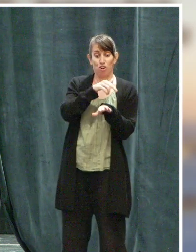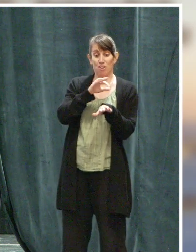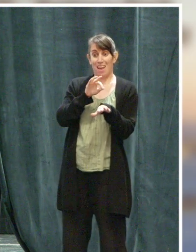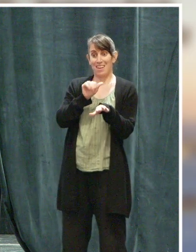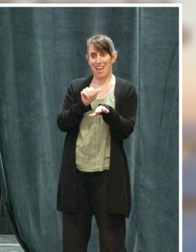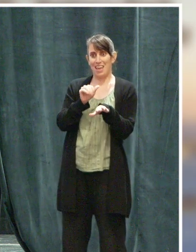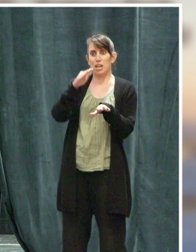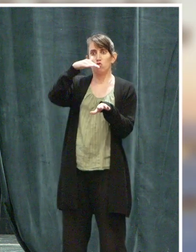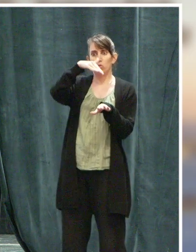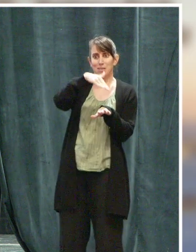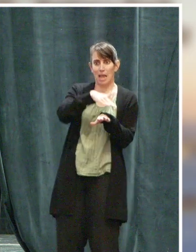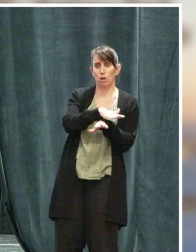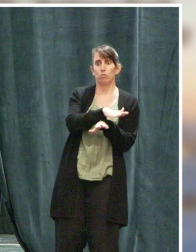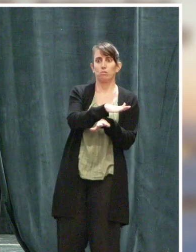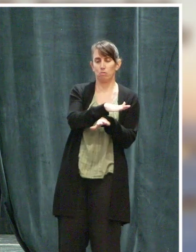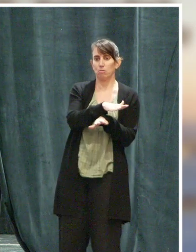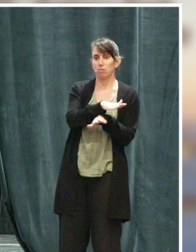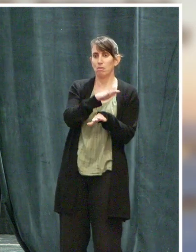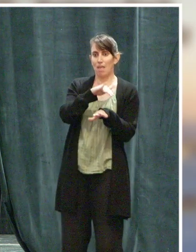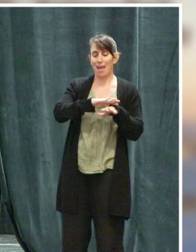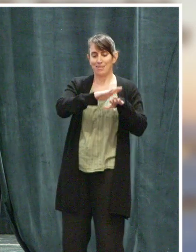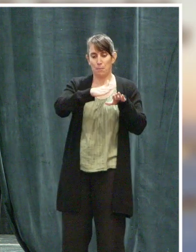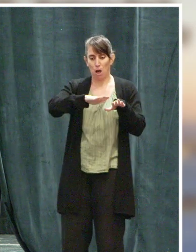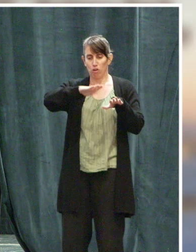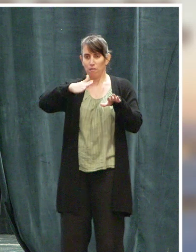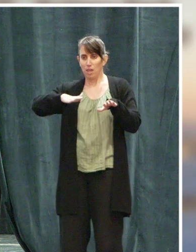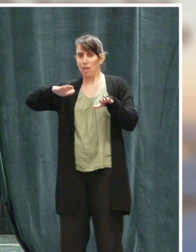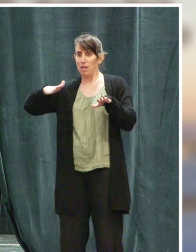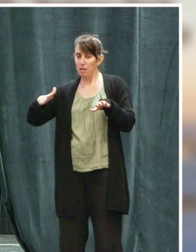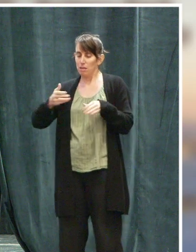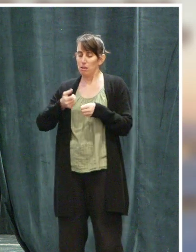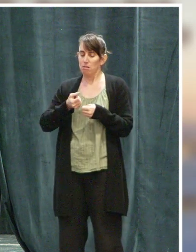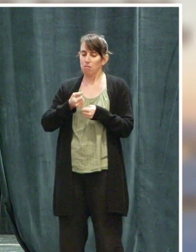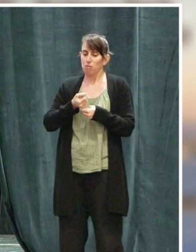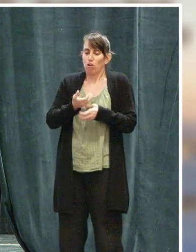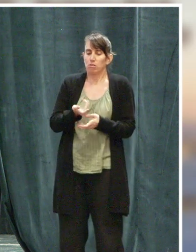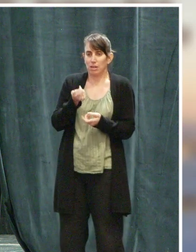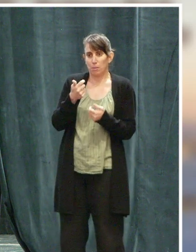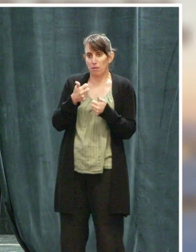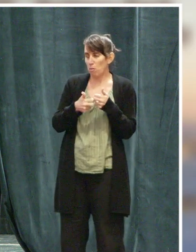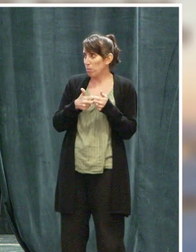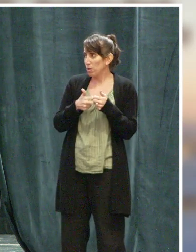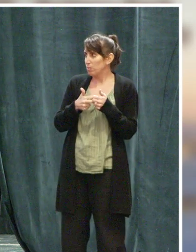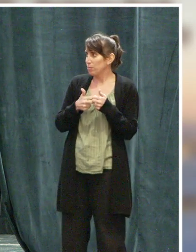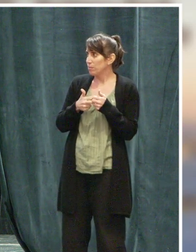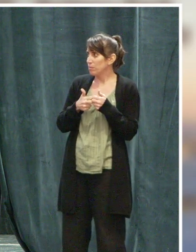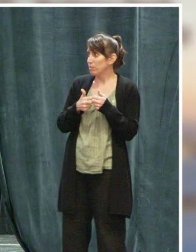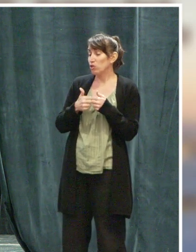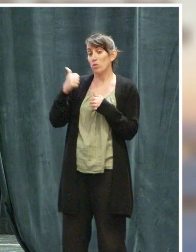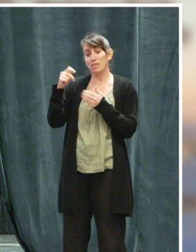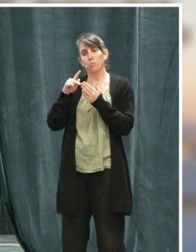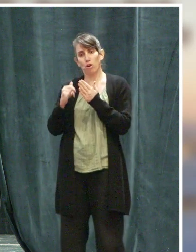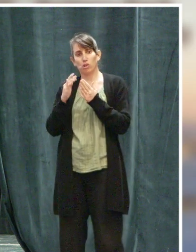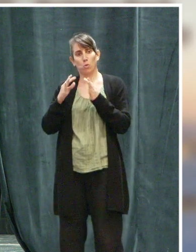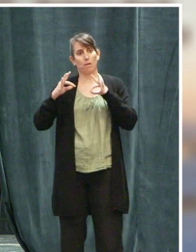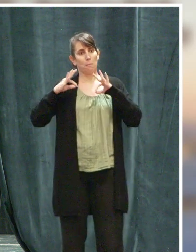drips down a little bit, right? That topography creates a little bit of a problem for those folks, and this project is a benefit to them.